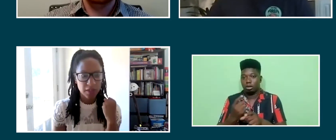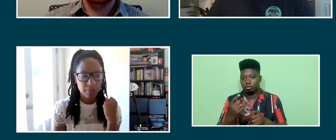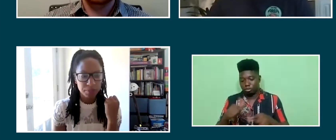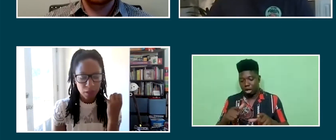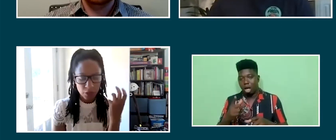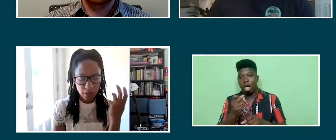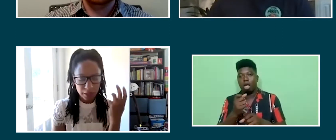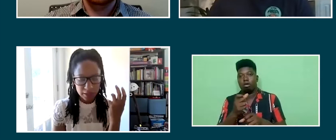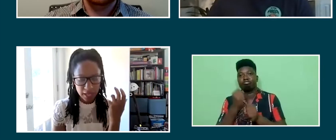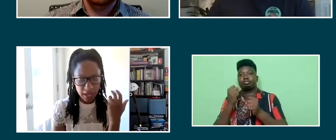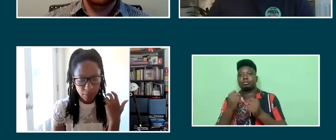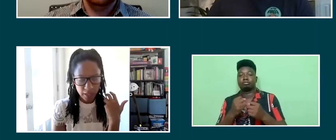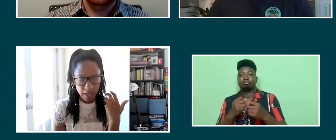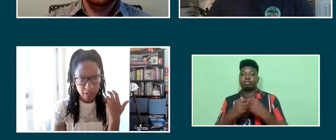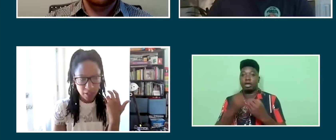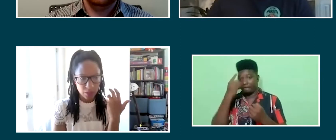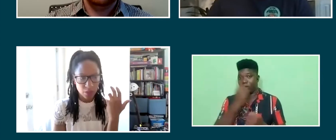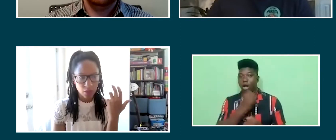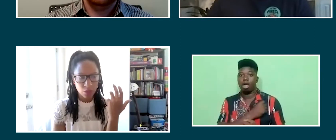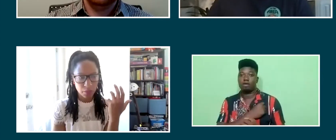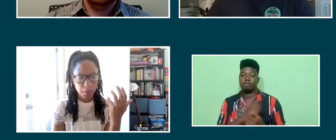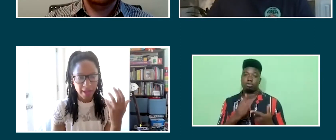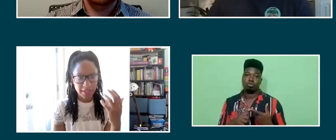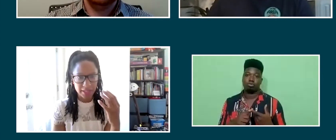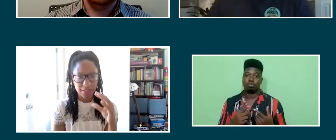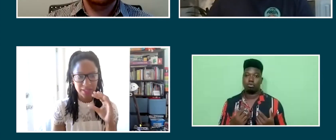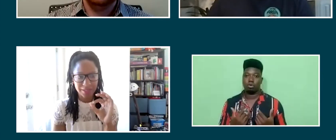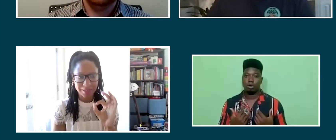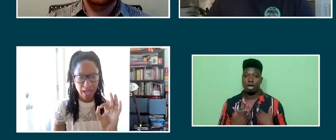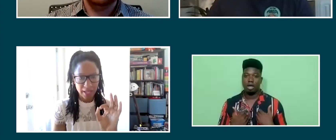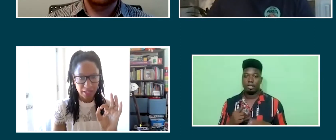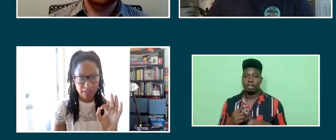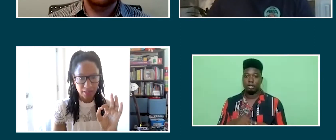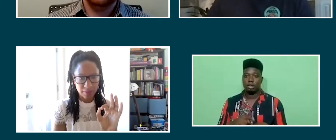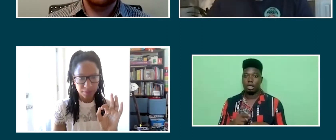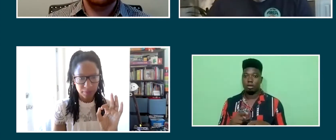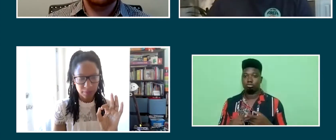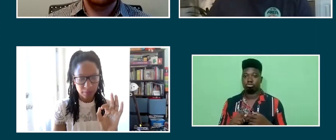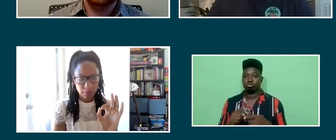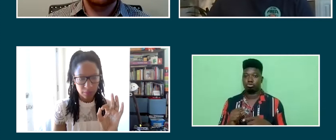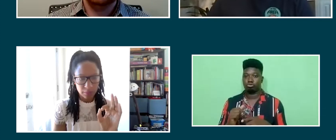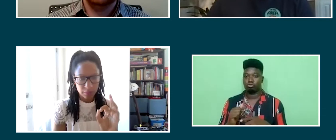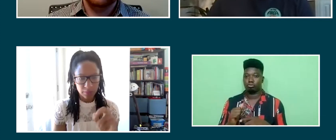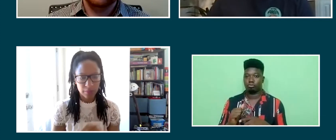for Stephen. During this time, we ask you to practice silence.